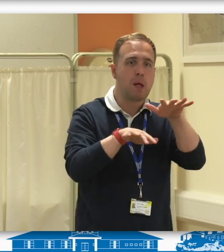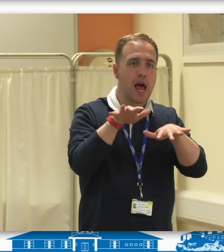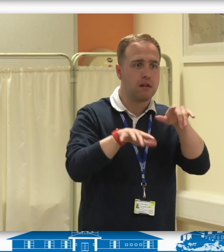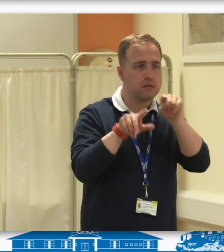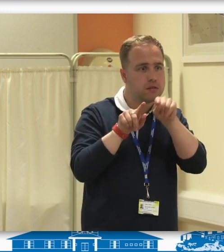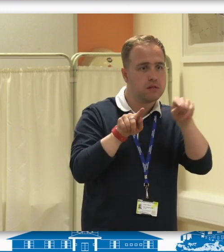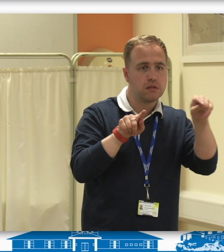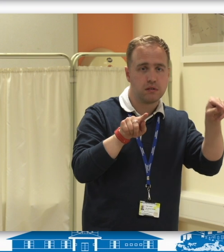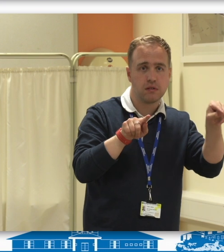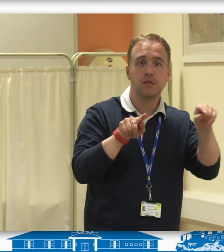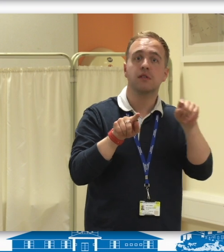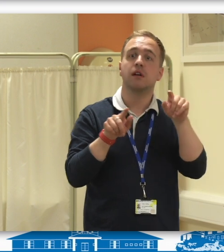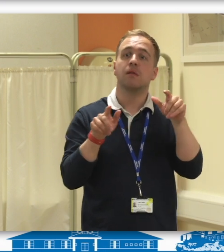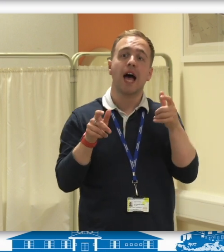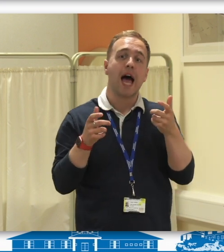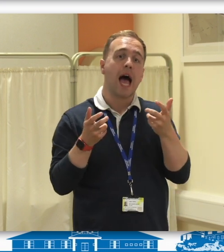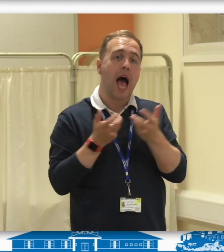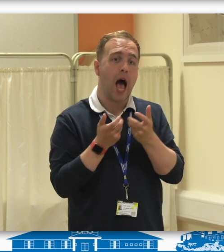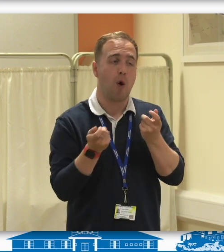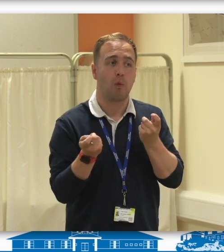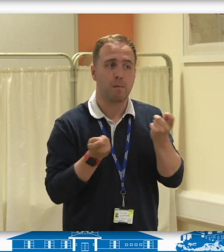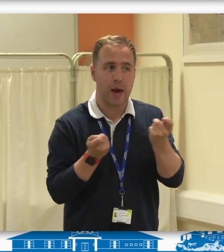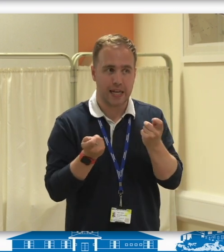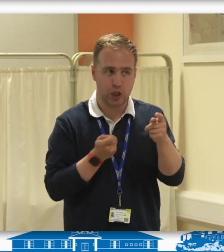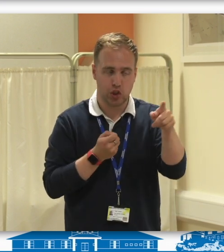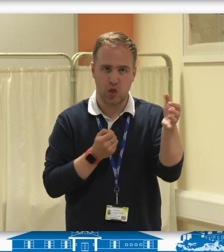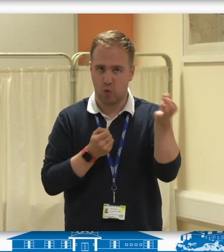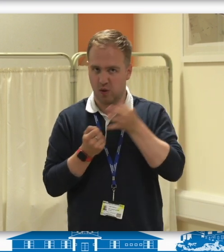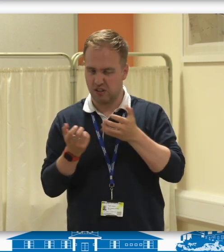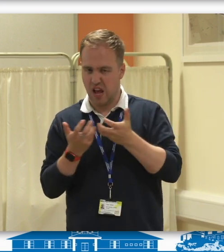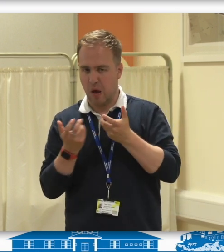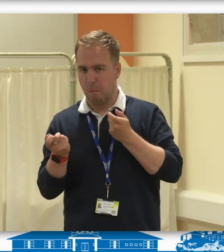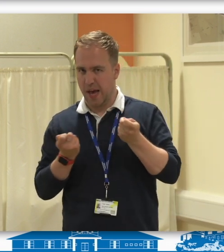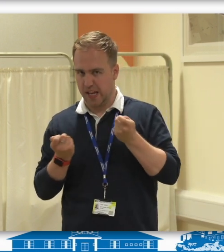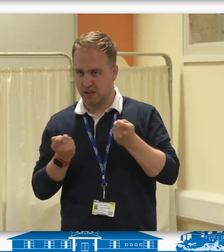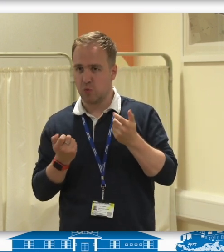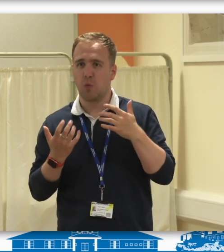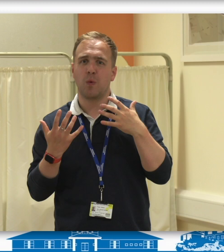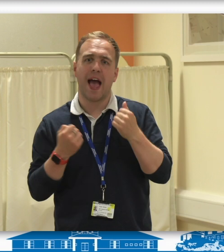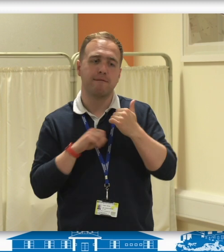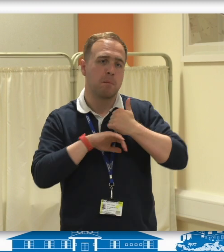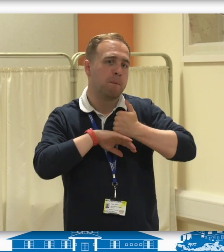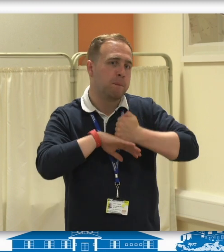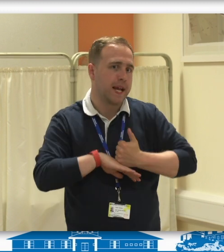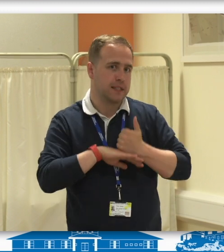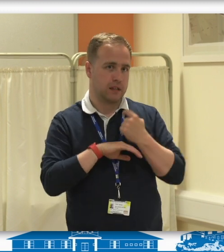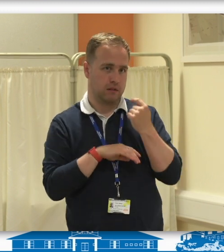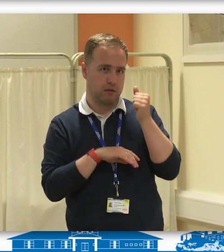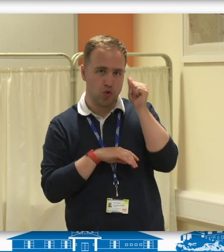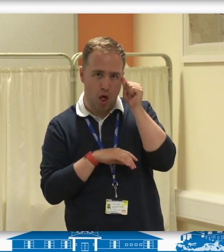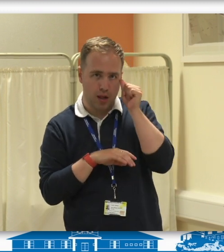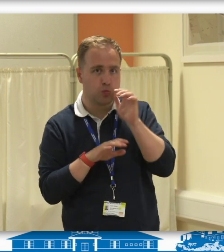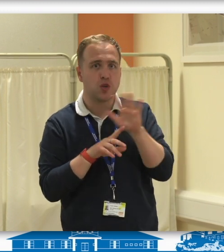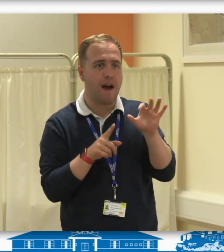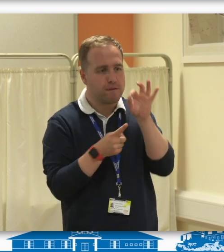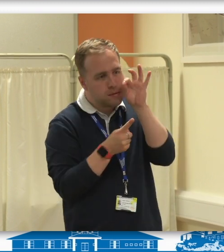conditions. How we manage them, Michael? We have a basic knowledge. We don't have a